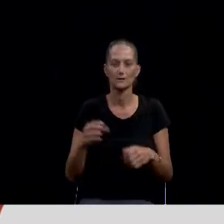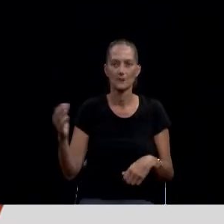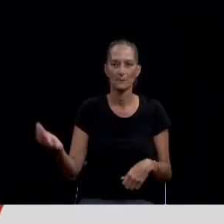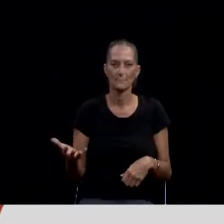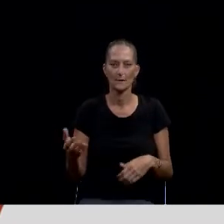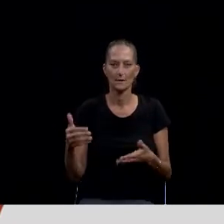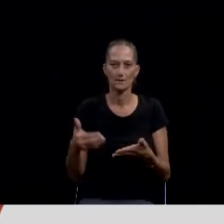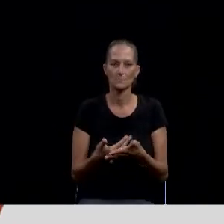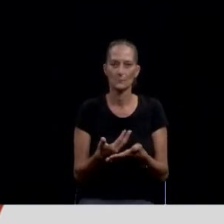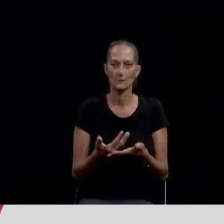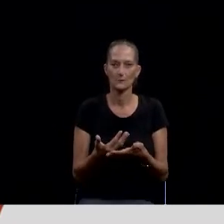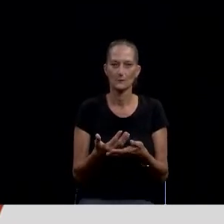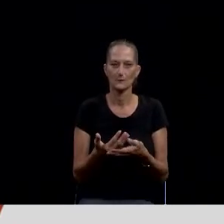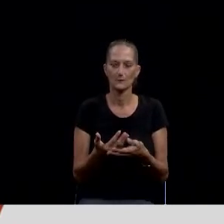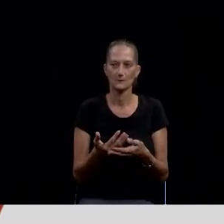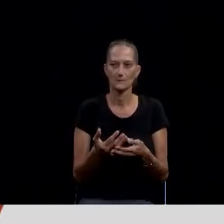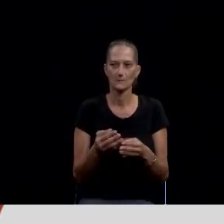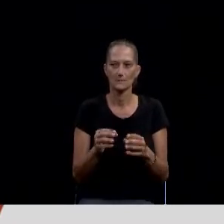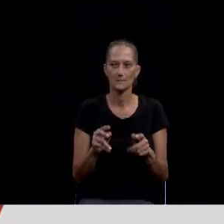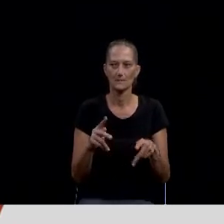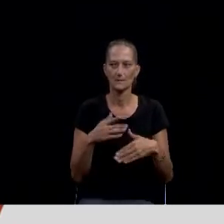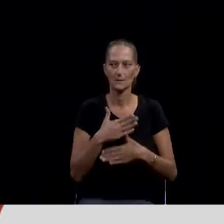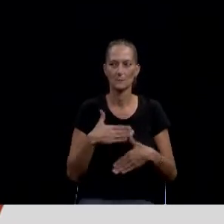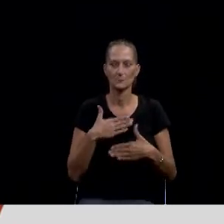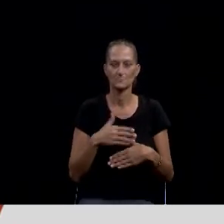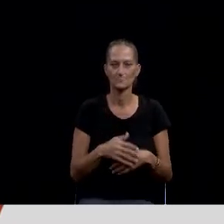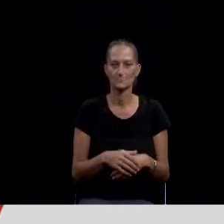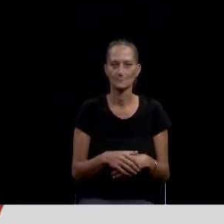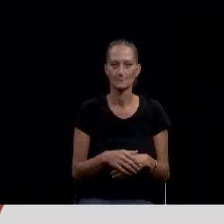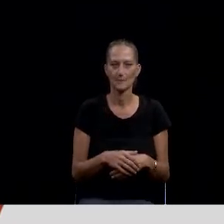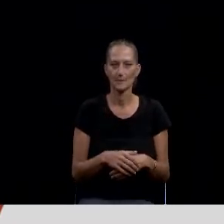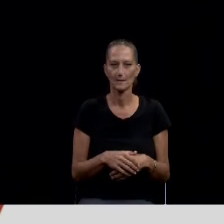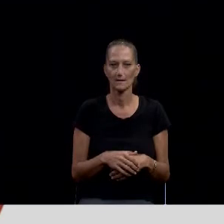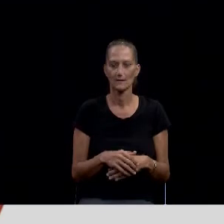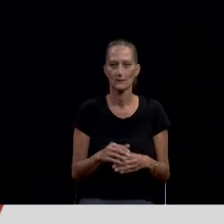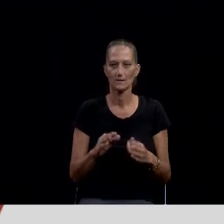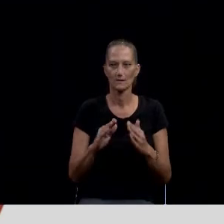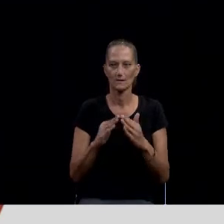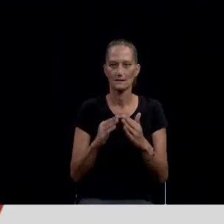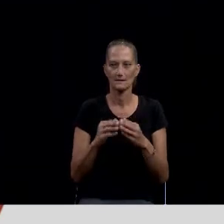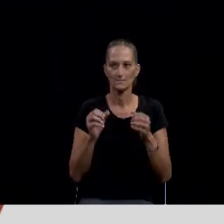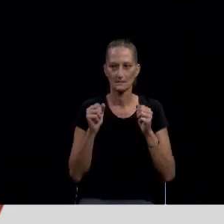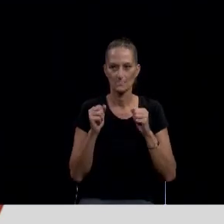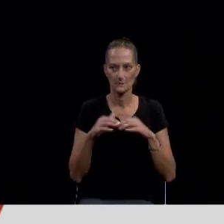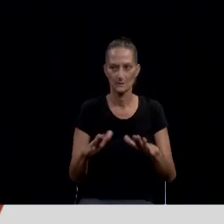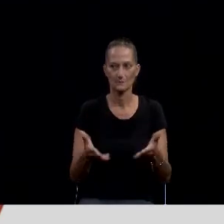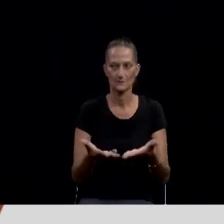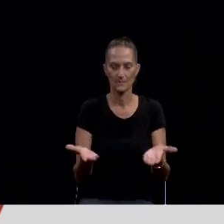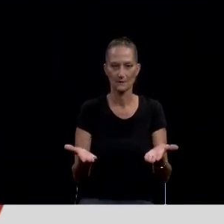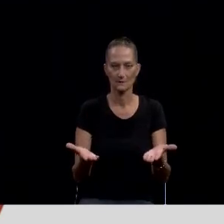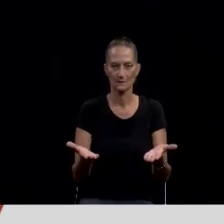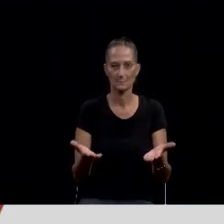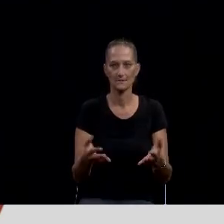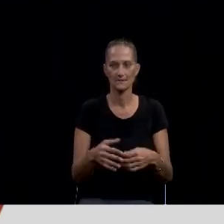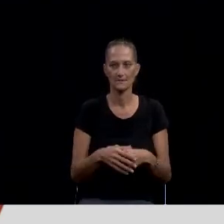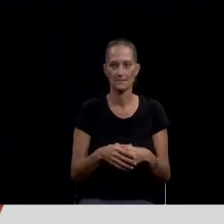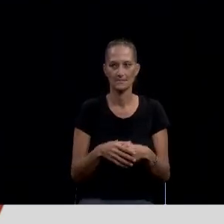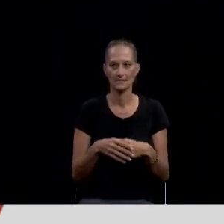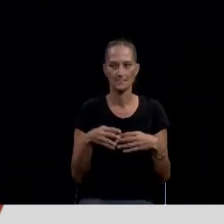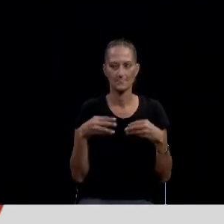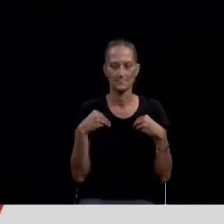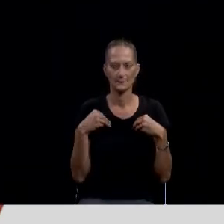With the city's blessing, City Center Waco convened focus groups made up of neighborhood members to speak into the planning of such a